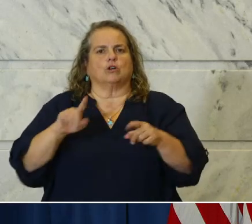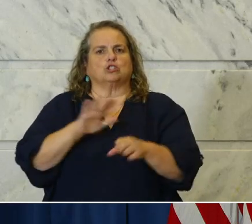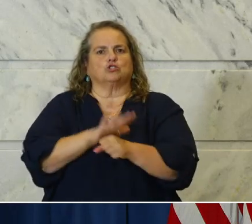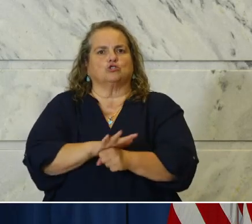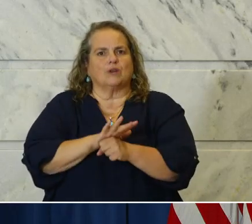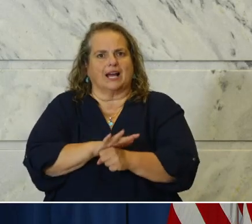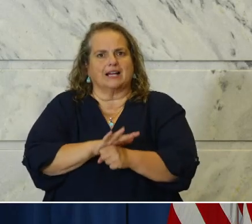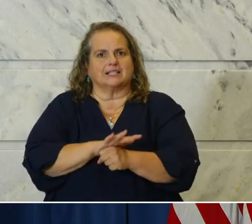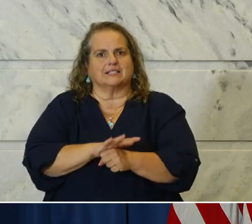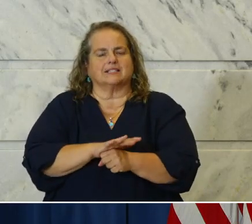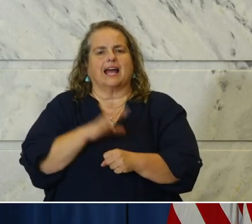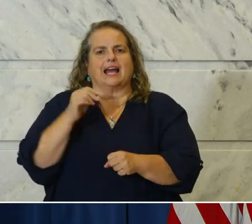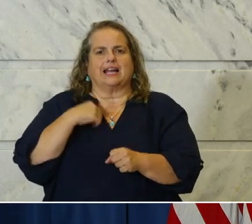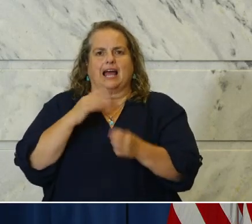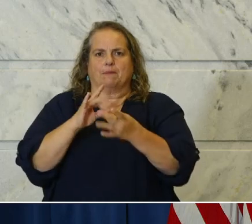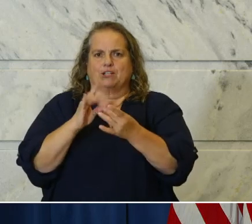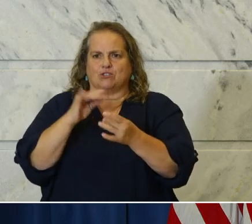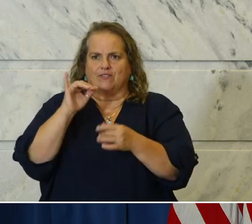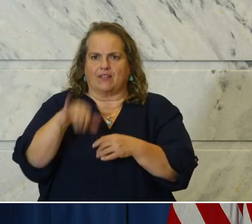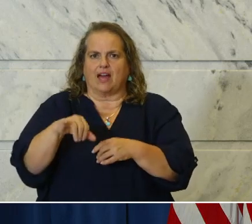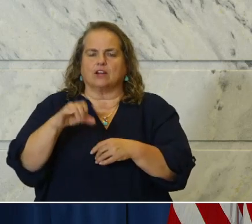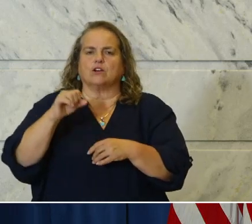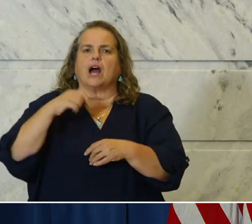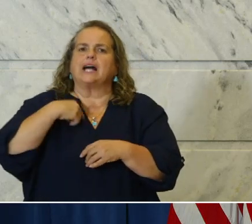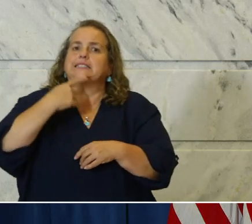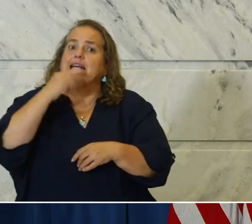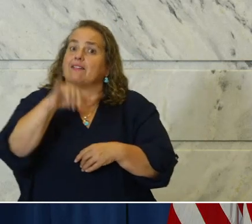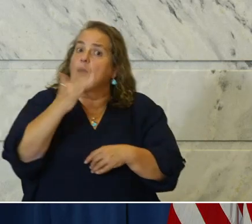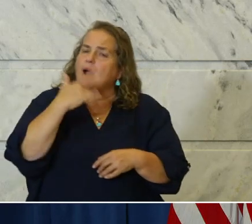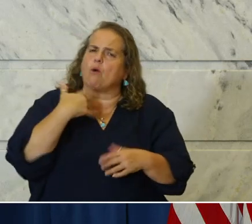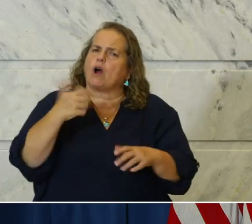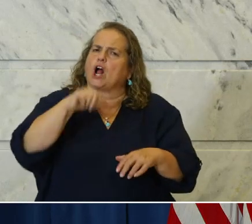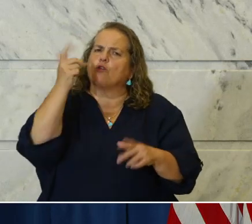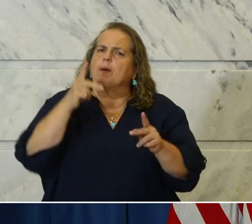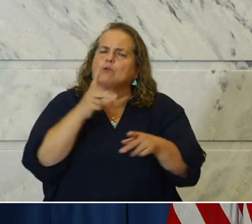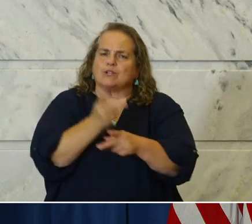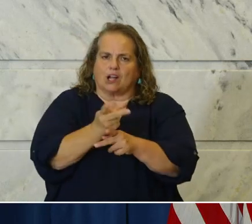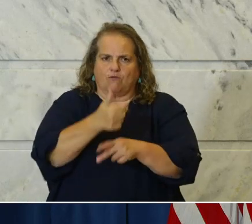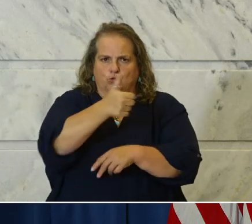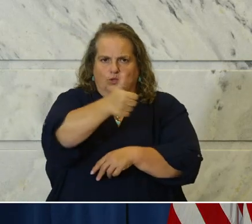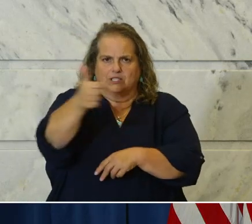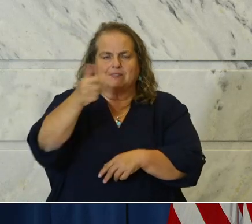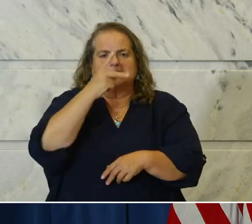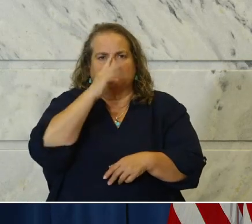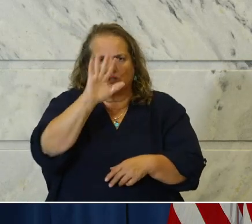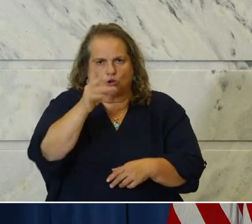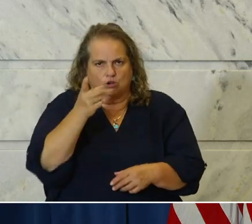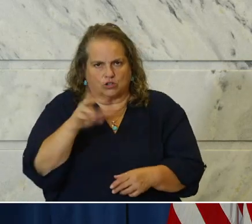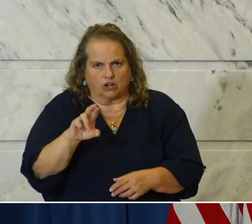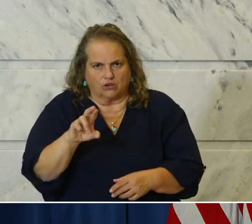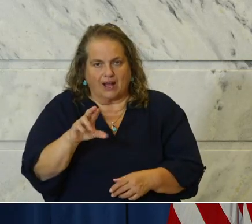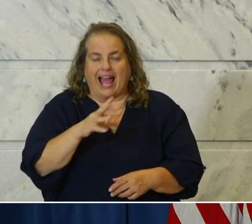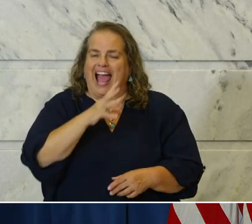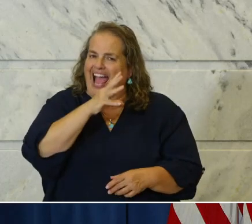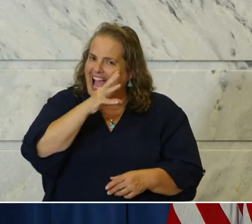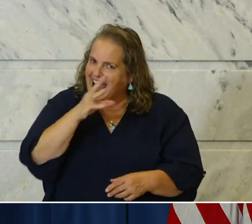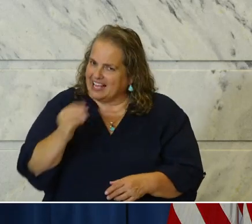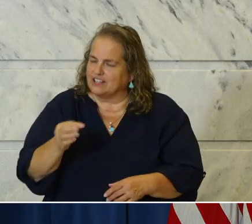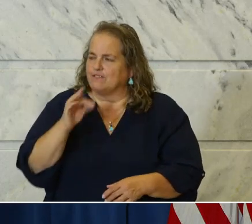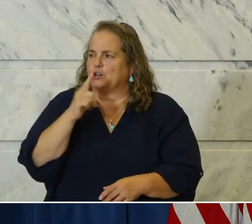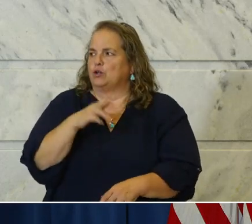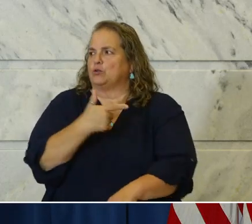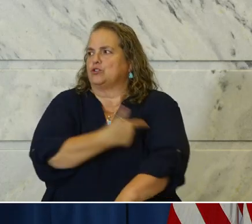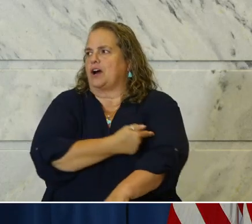on. And I mention that so I hope other people take care of themselves and see their doctor and get your flu